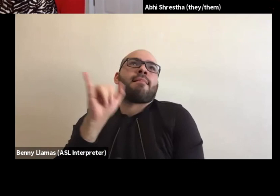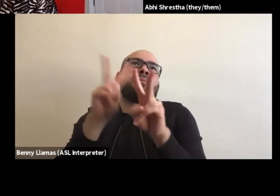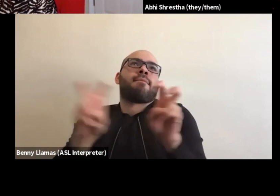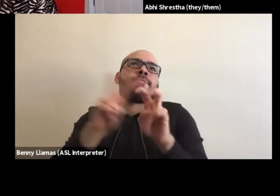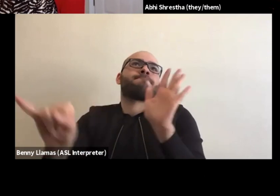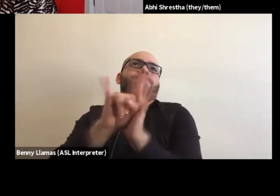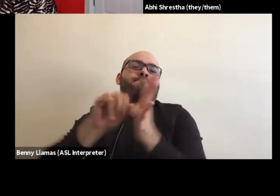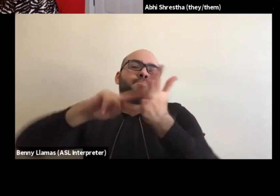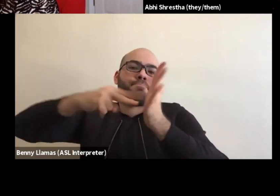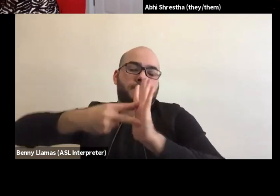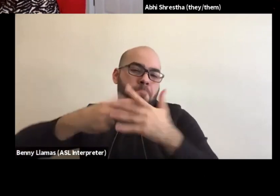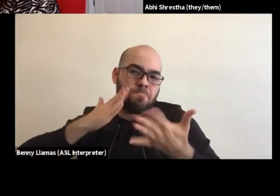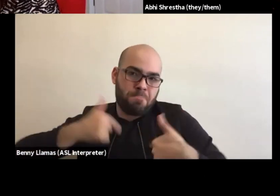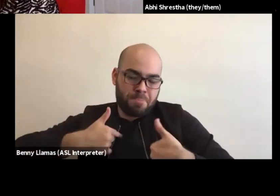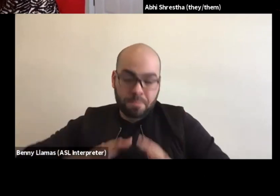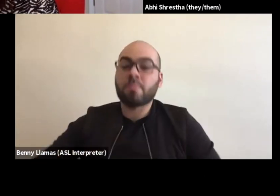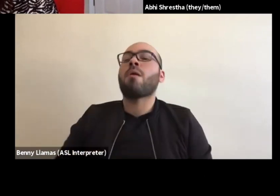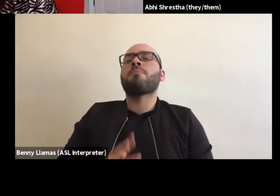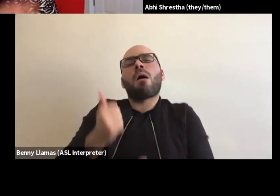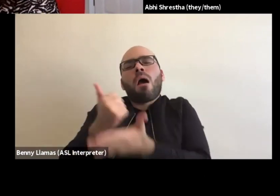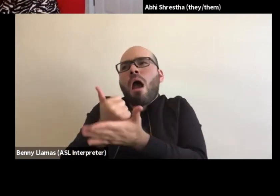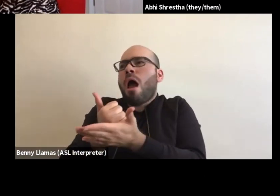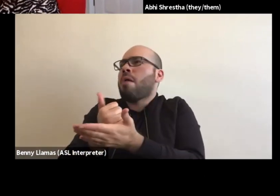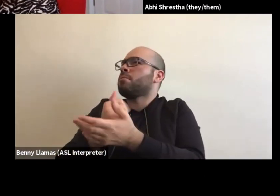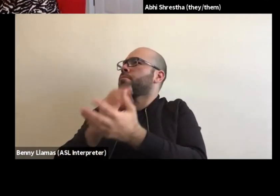really helps set a tone, a mood.